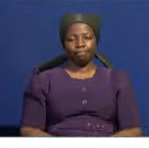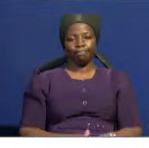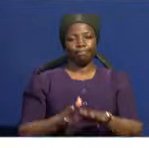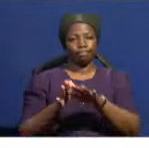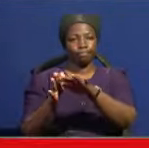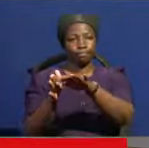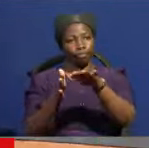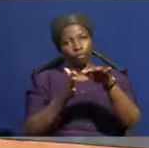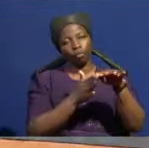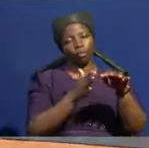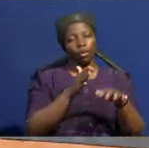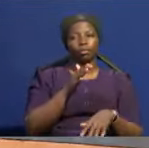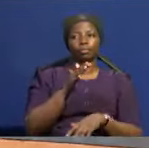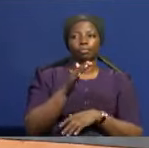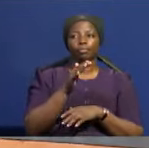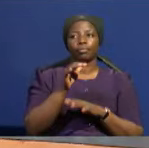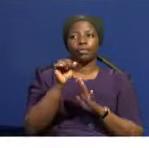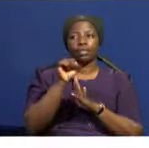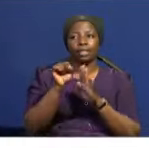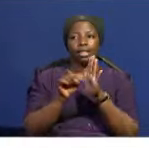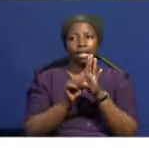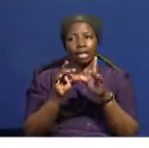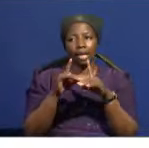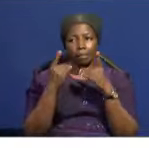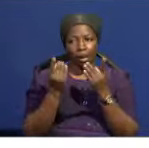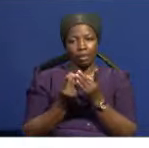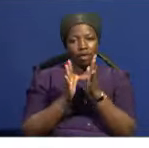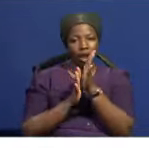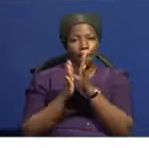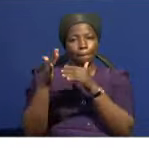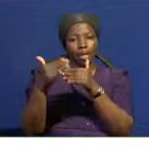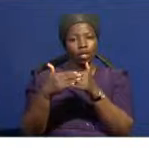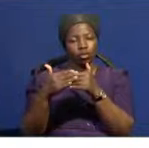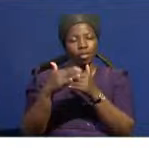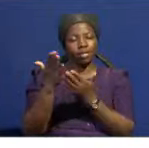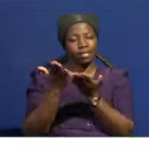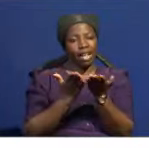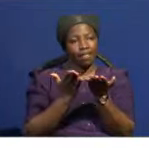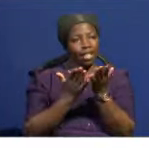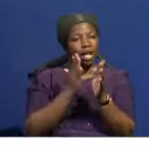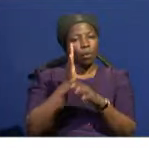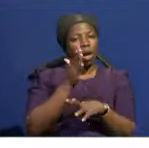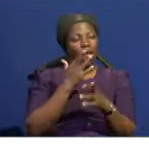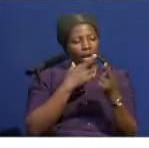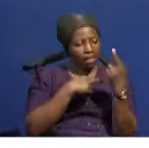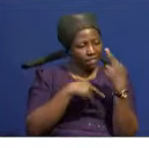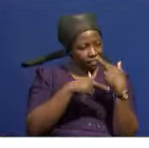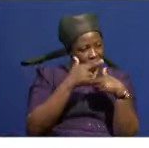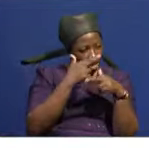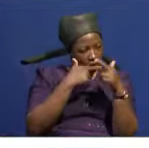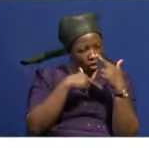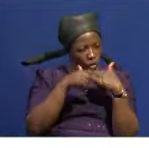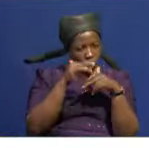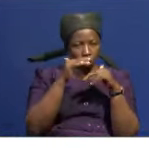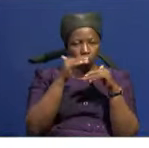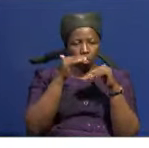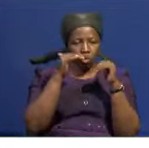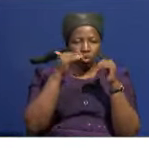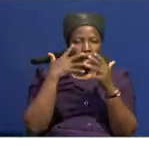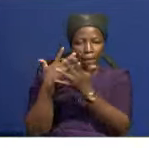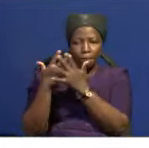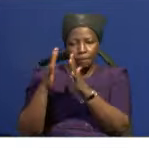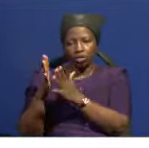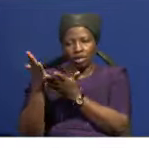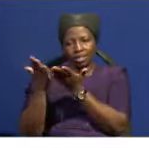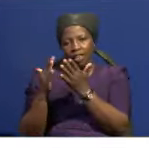Moving on, the State Department of Correctional Services will review the sentences of inmates serving for 5 years and below